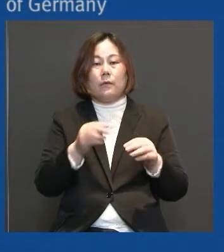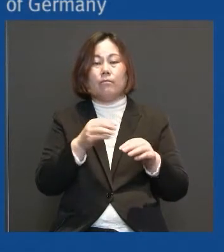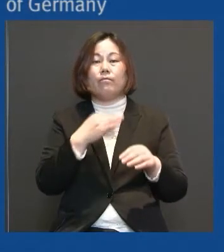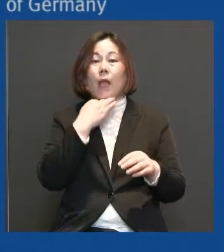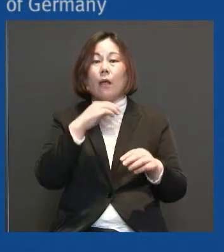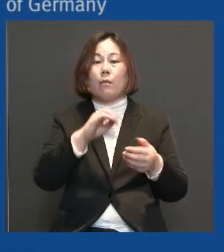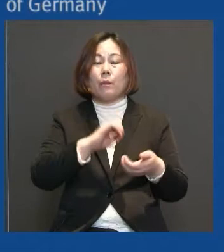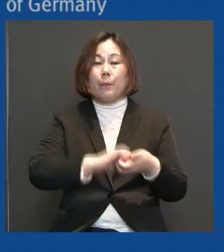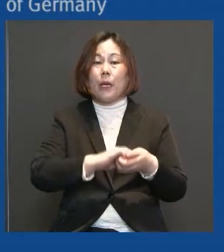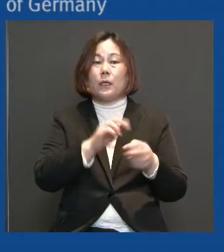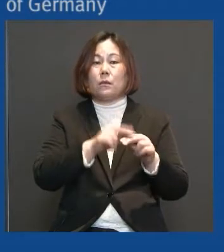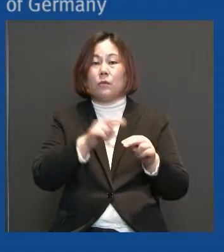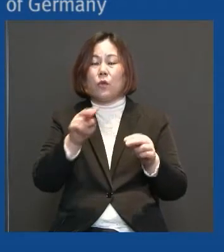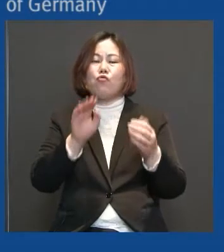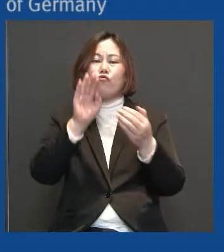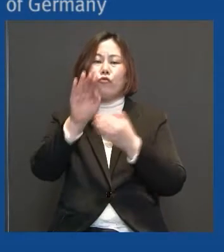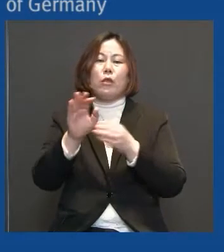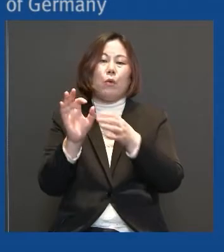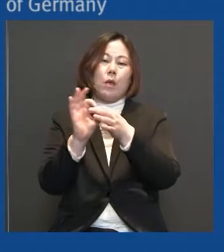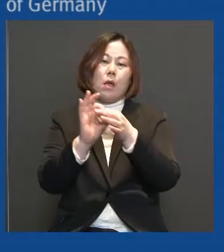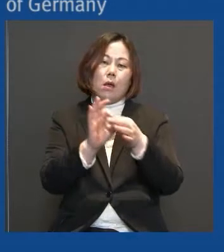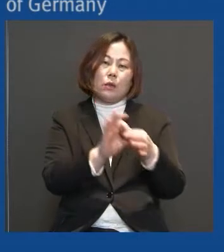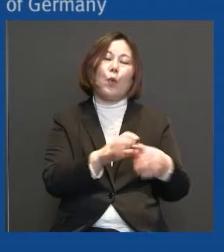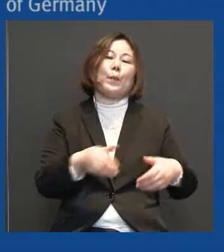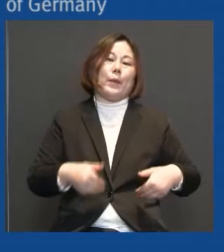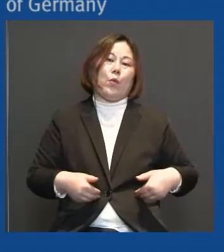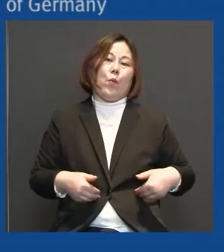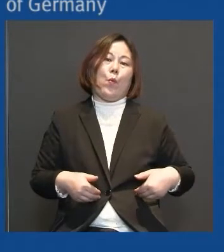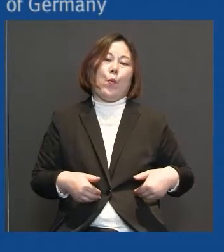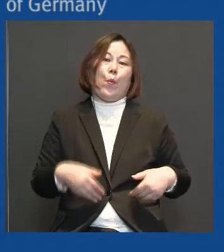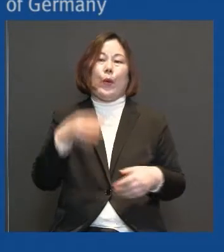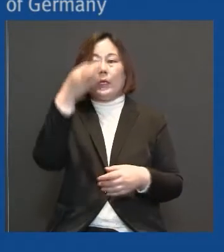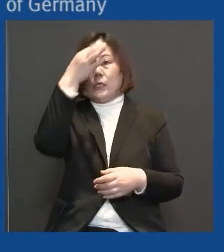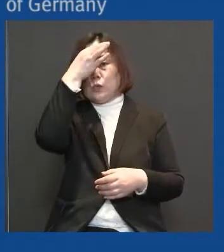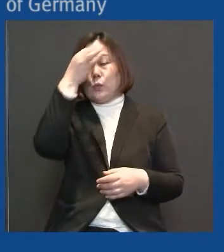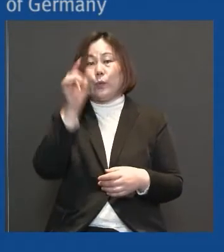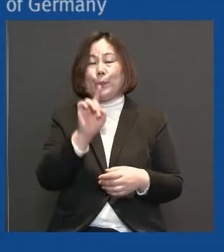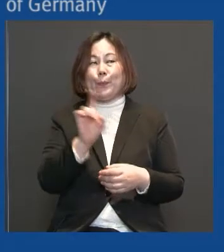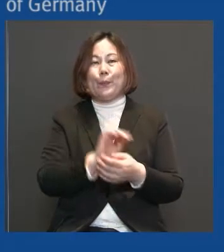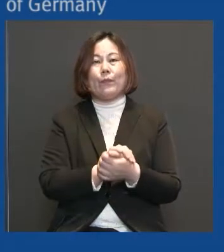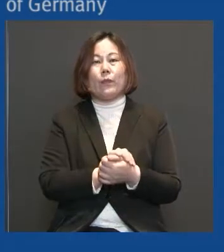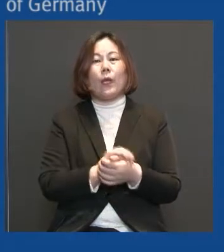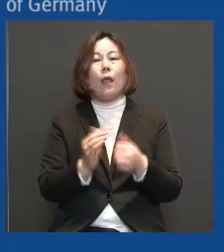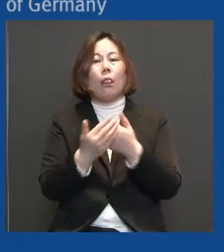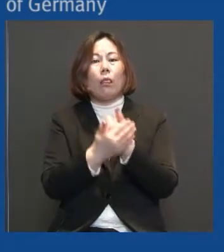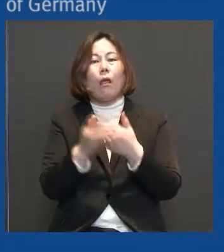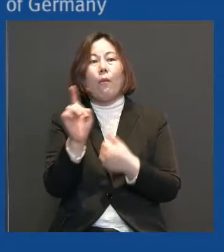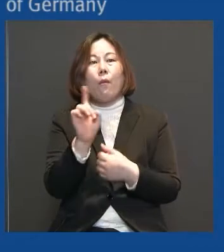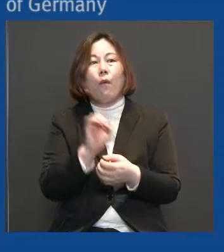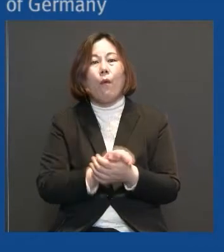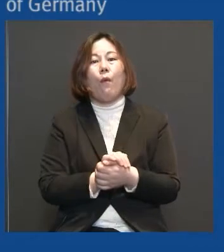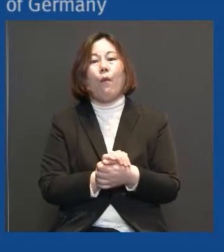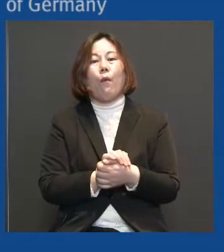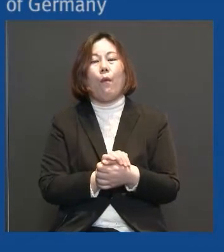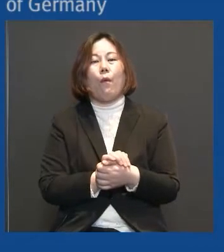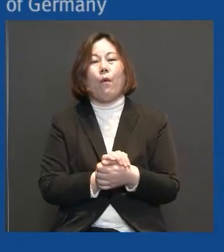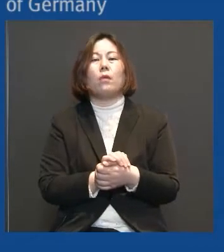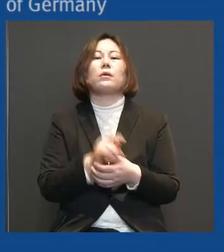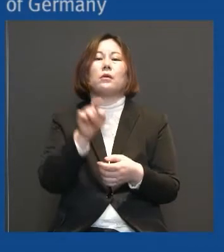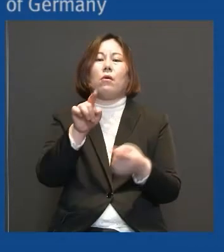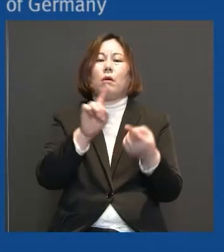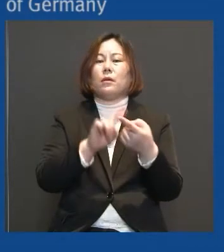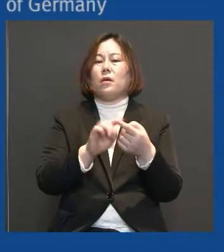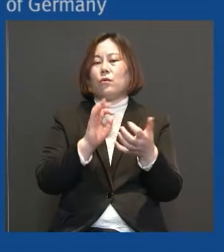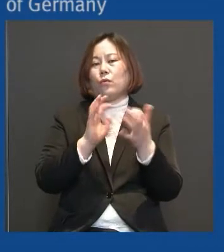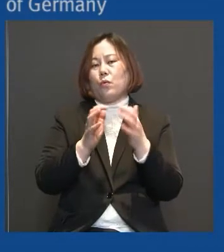The question, what can technology do, actually is also merits discussion, I guess, but what can be said